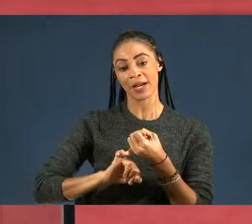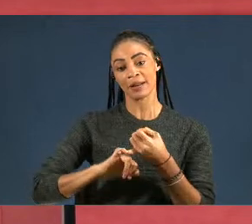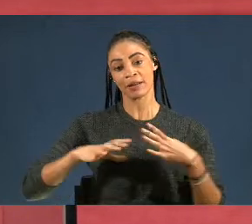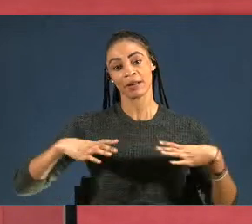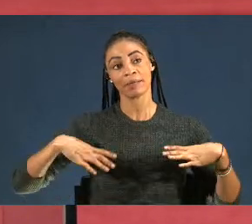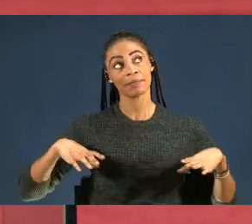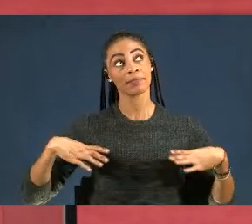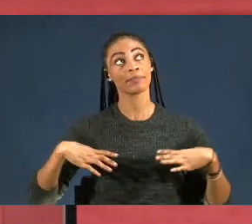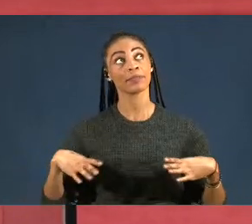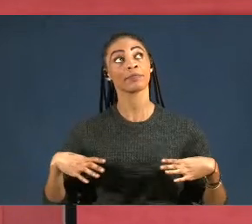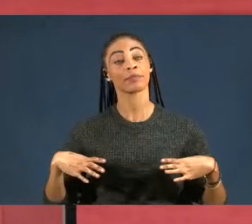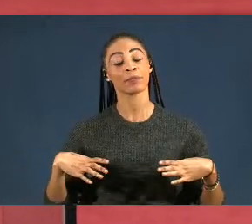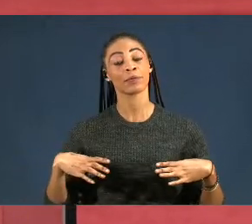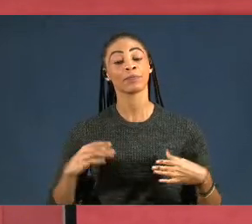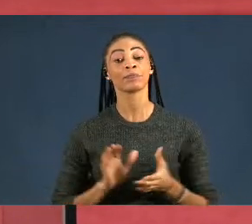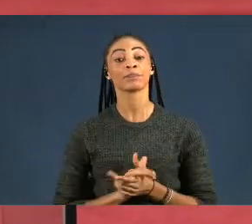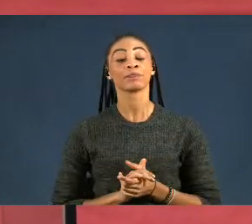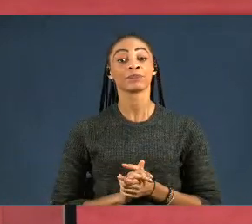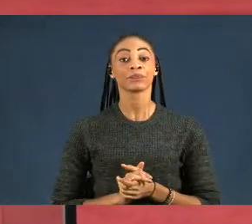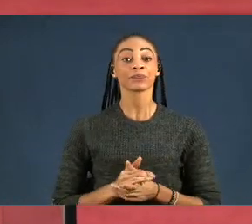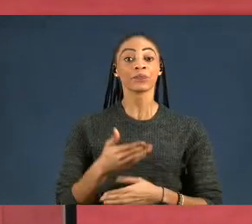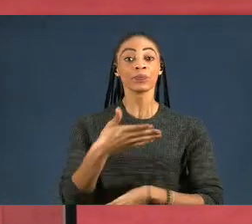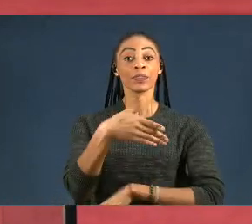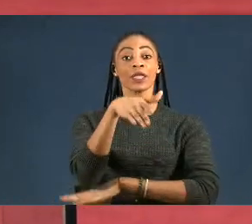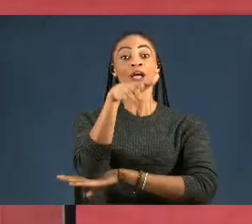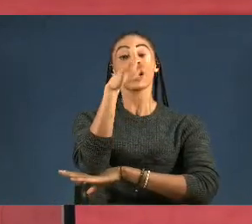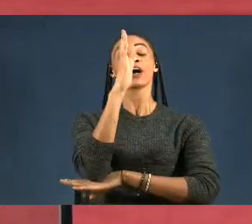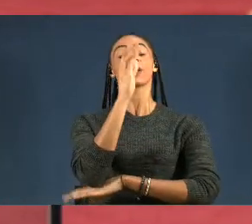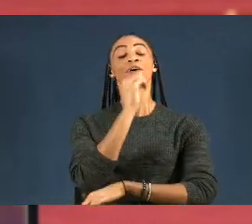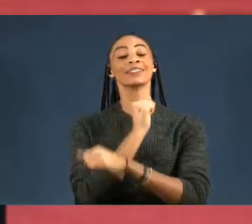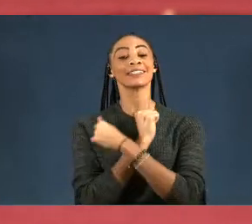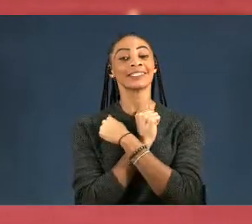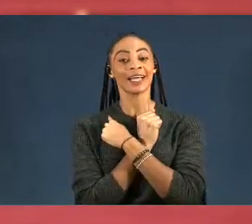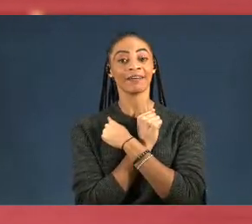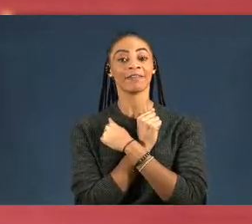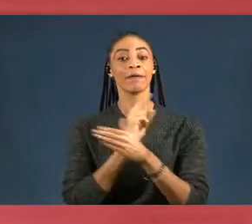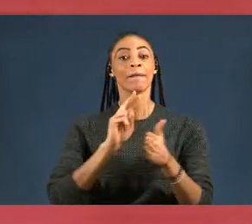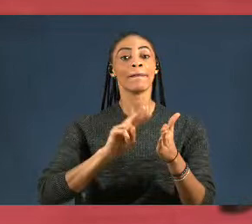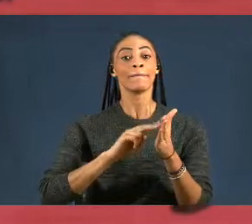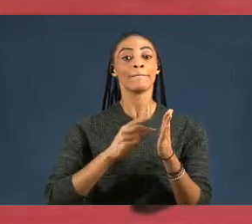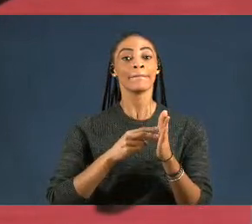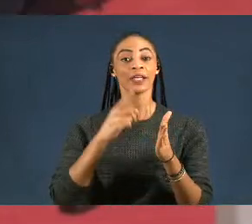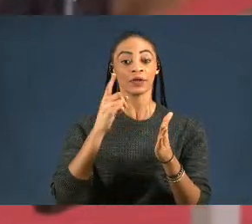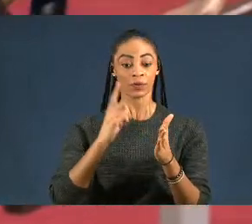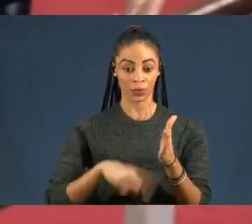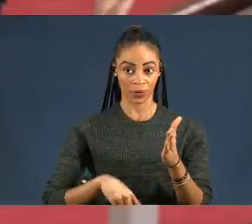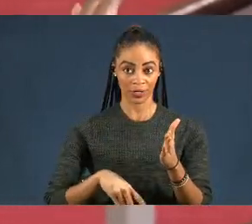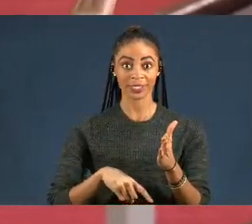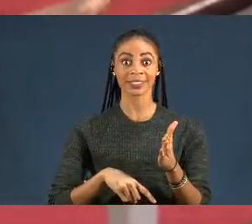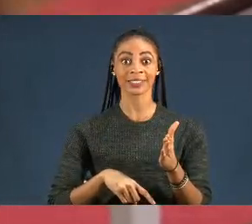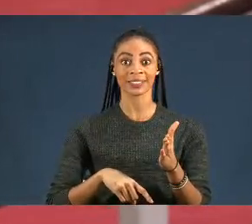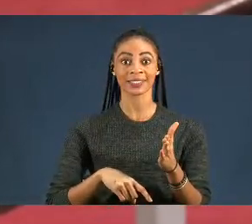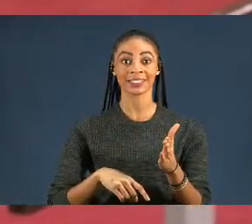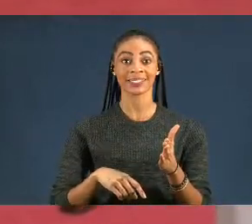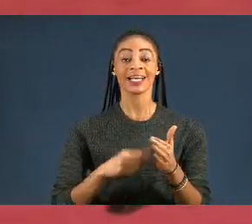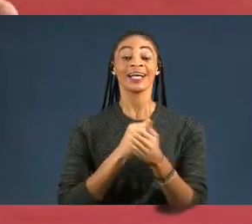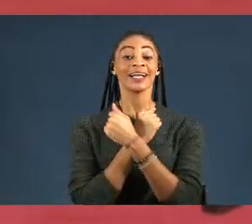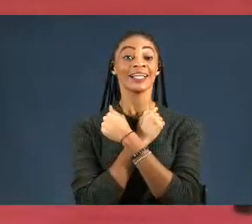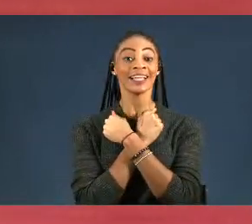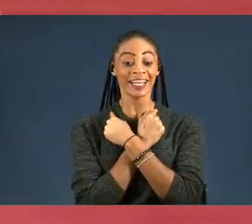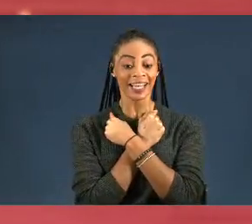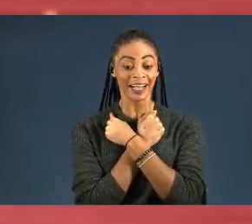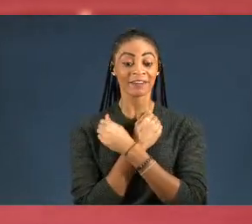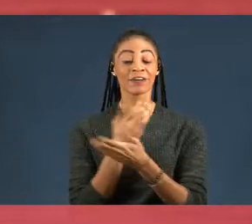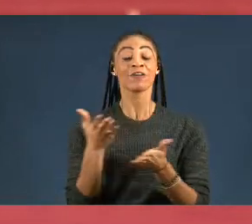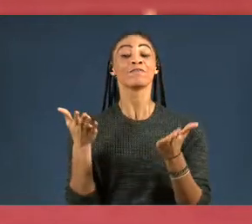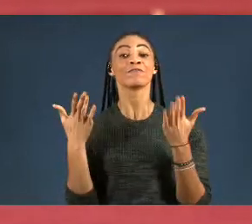I like the definition of God's love, agape love. Marriage, it is agape love that can carry you through. Agape love